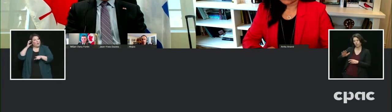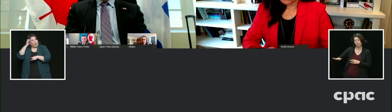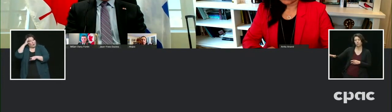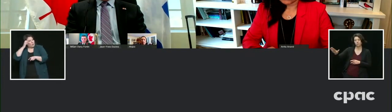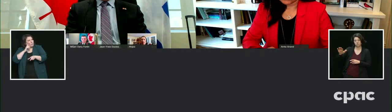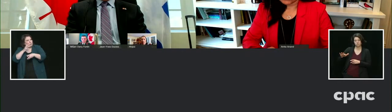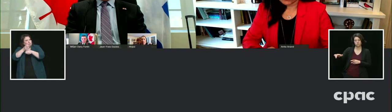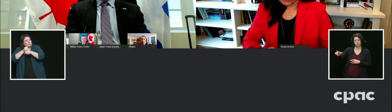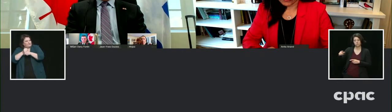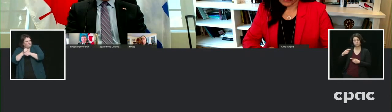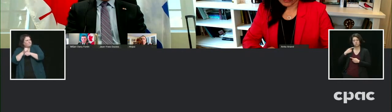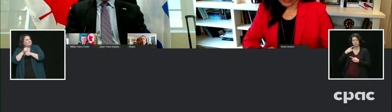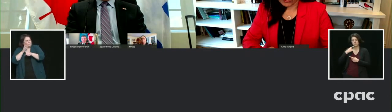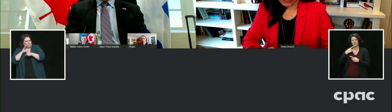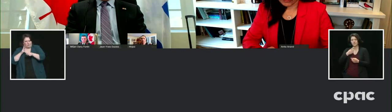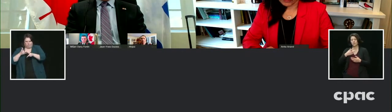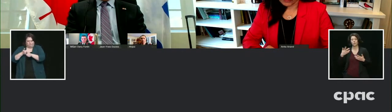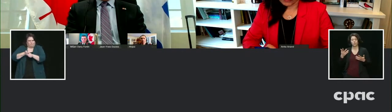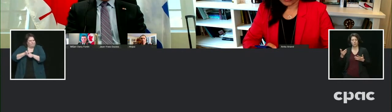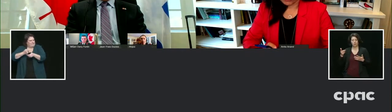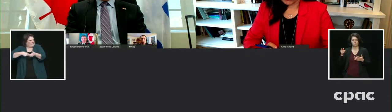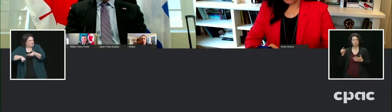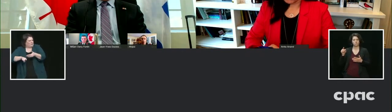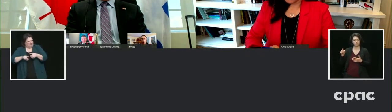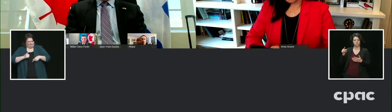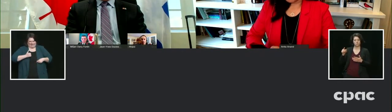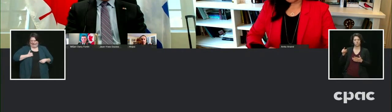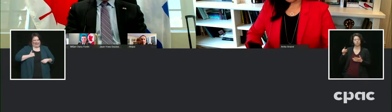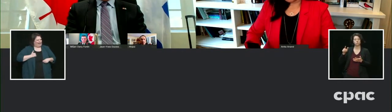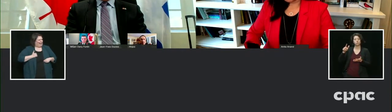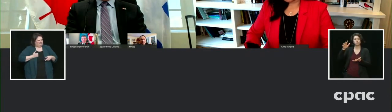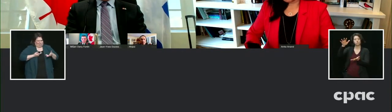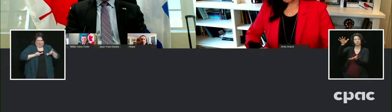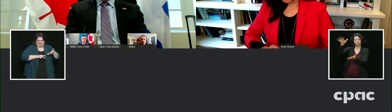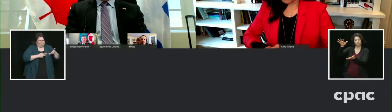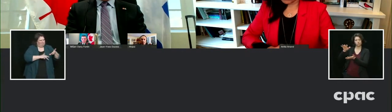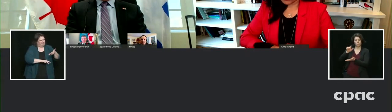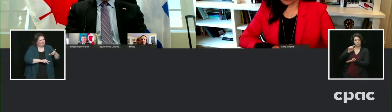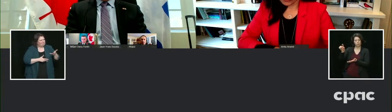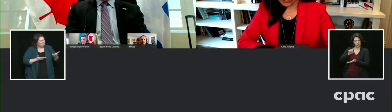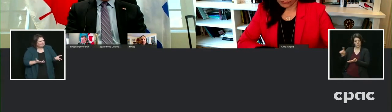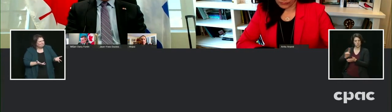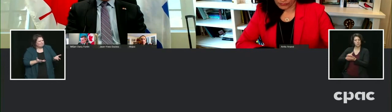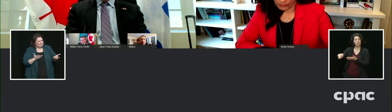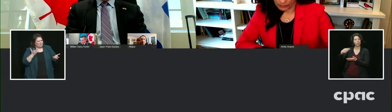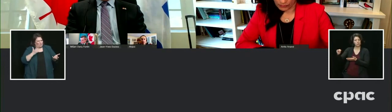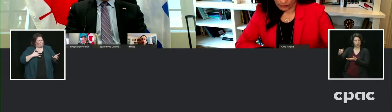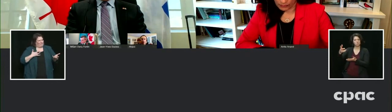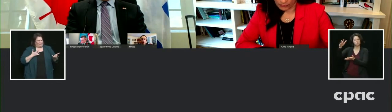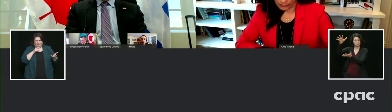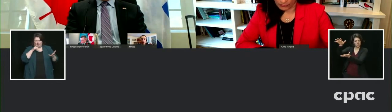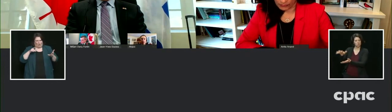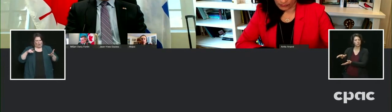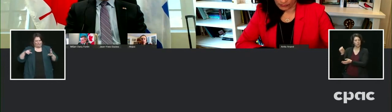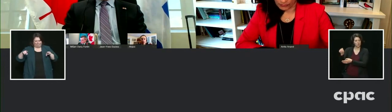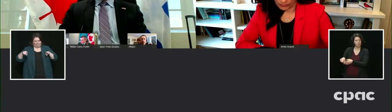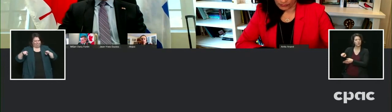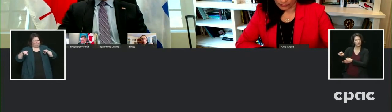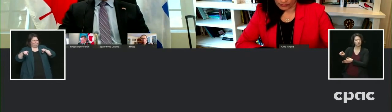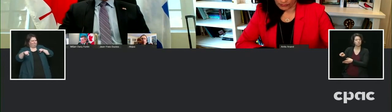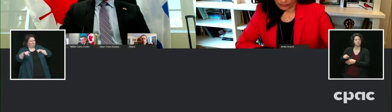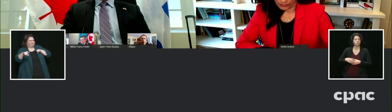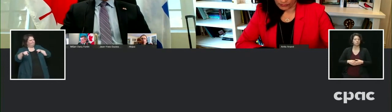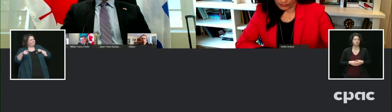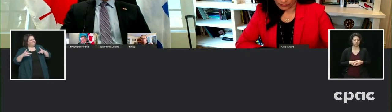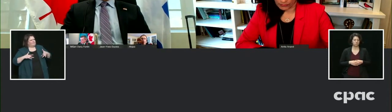their vaccines restored next week. So what have the conversations been with Pfizer about this inequity that Canada seems to be experiencing, especially